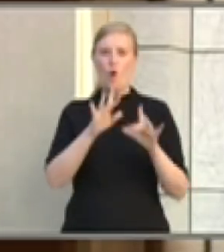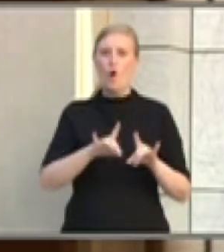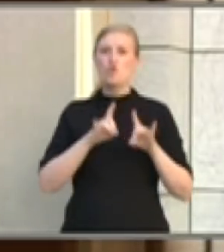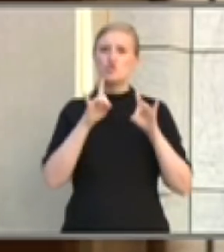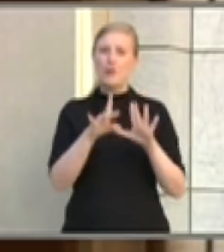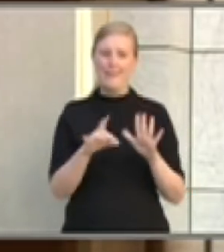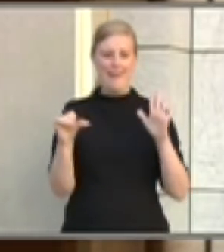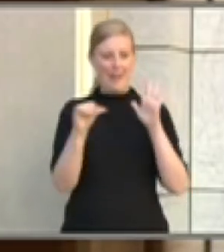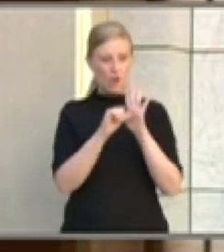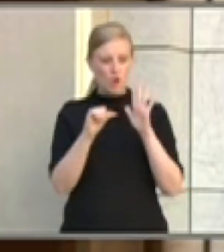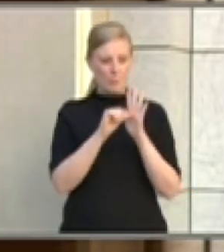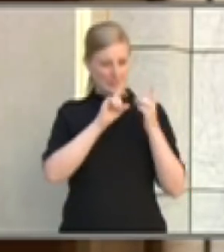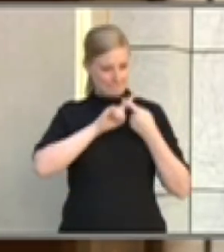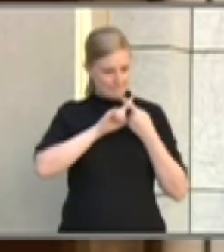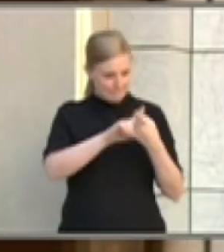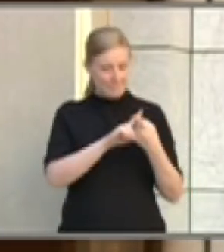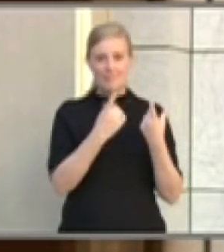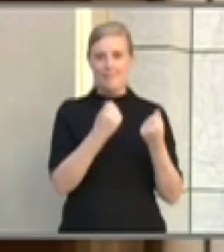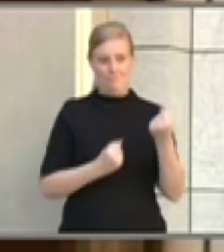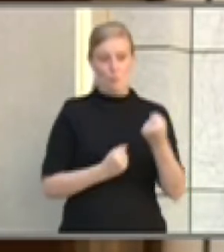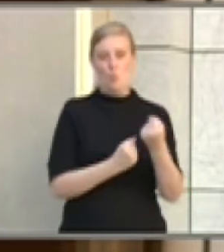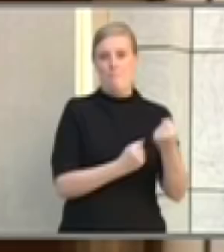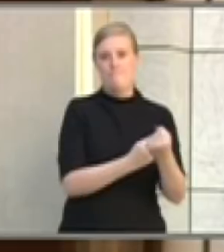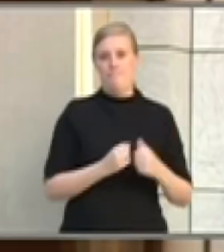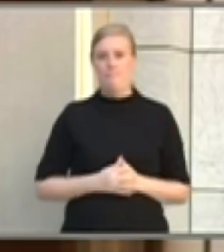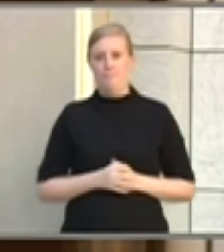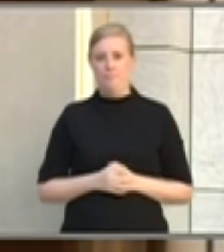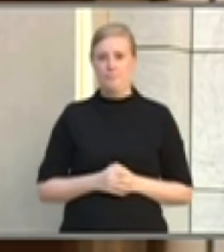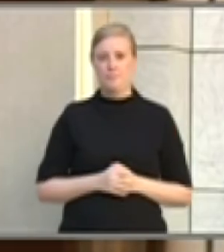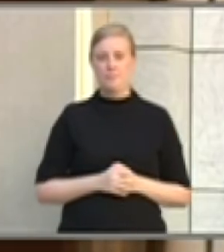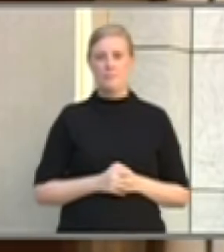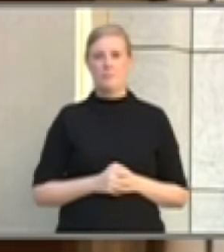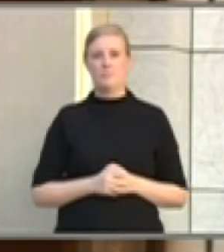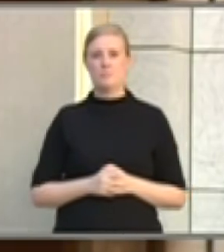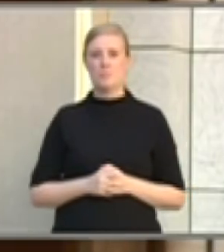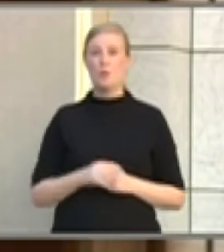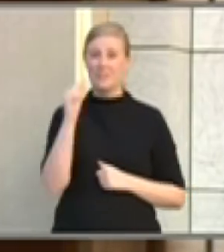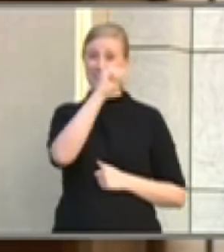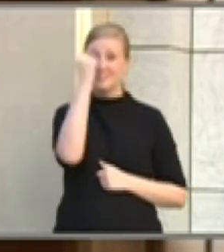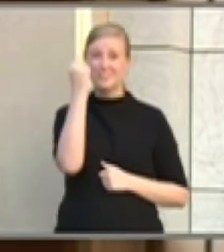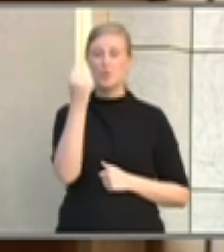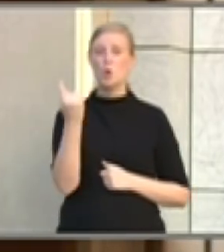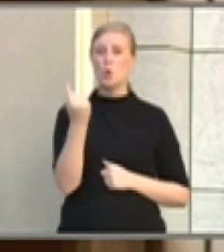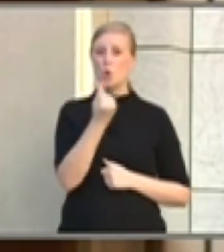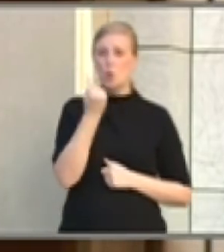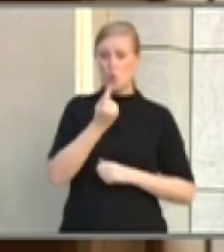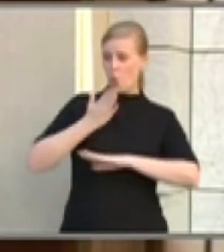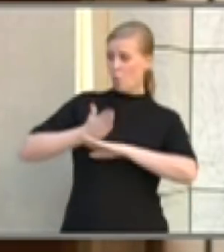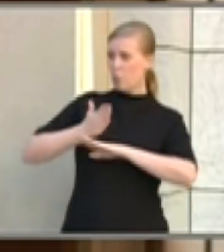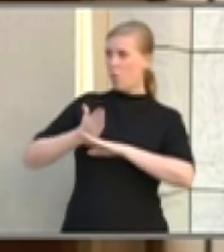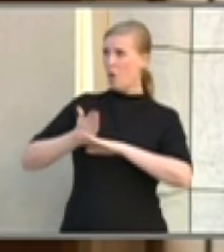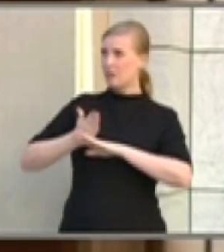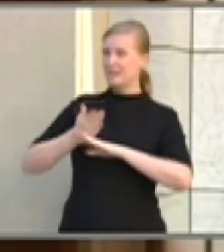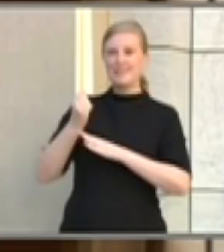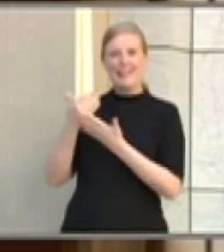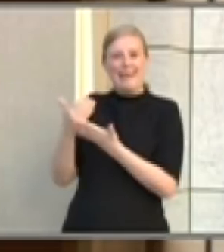our financial system through this crisis. It's been about keeping Australians in jobs. It's been about